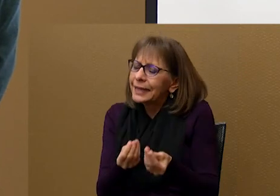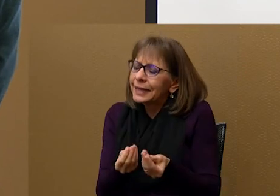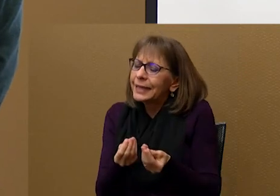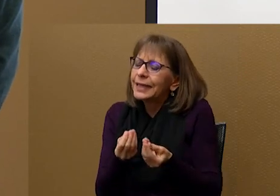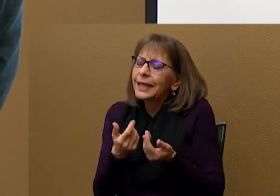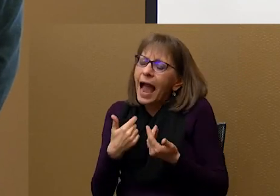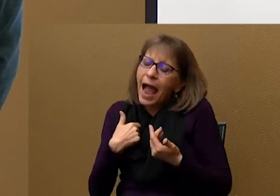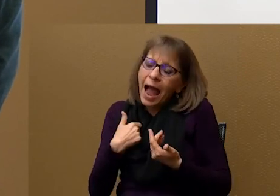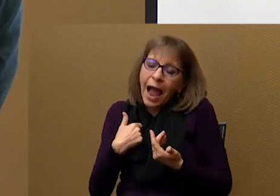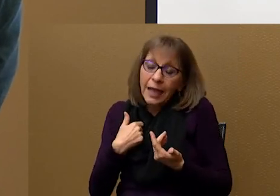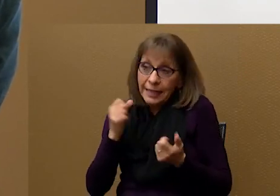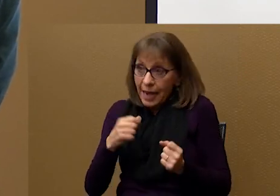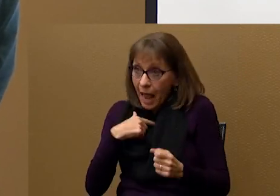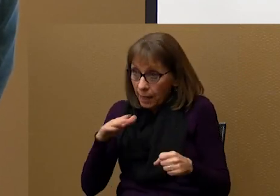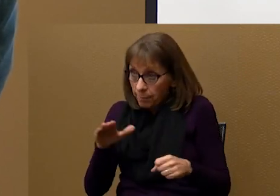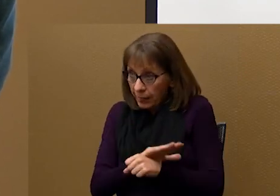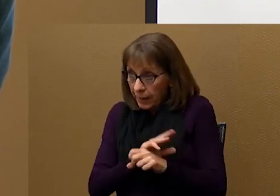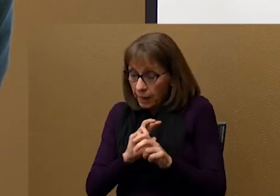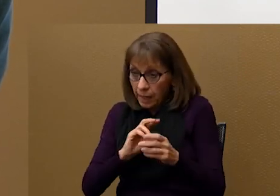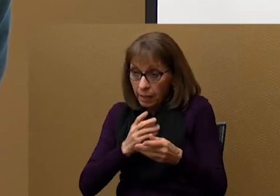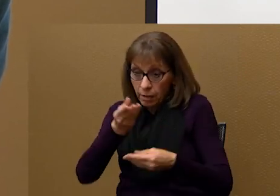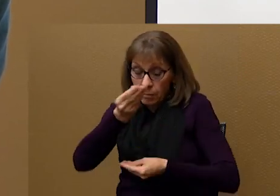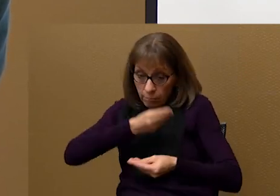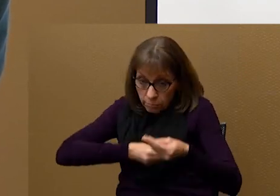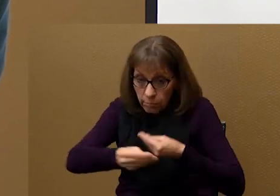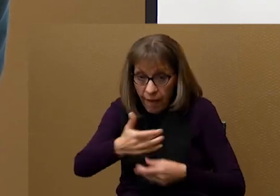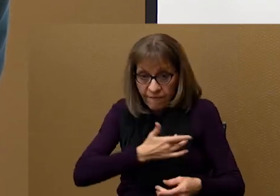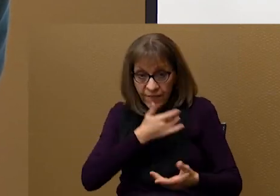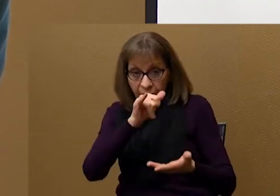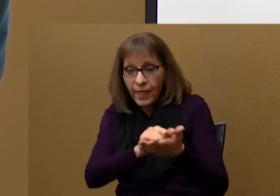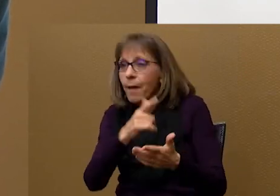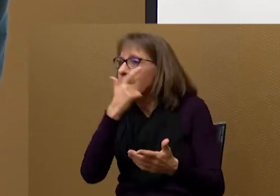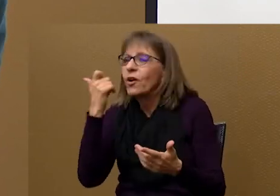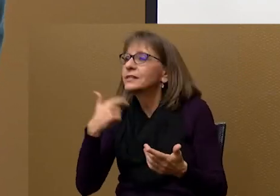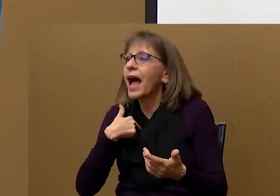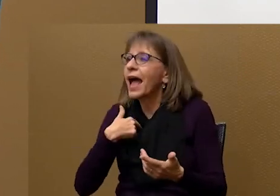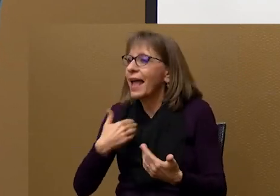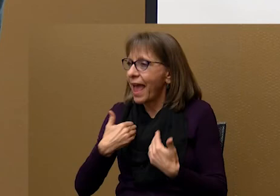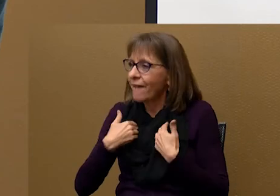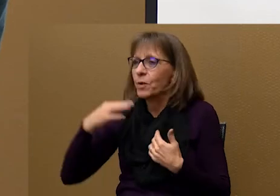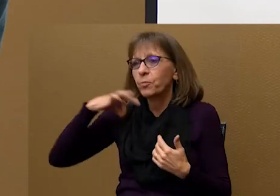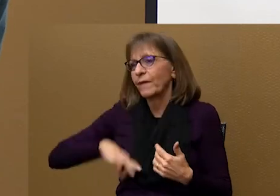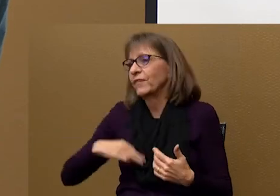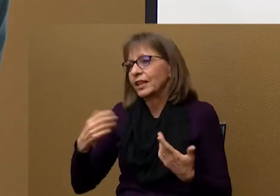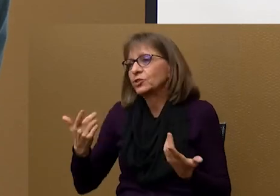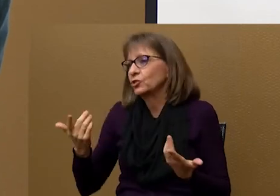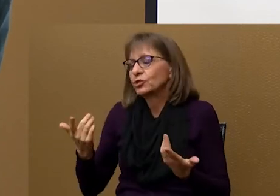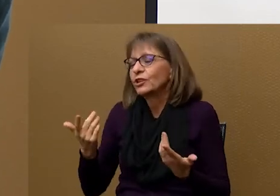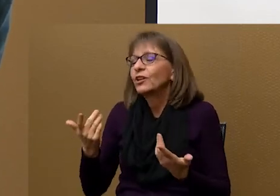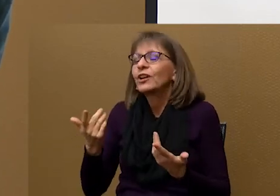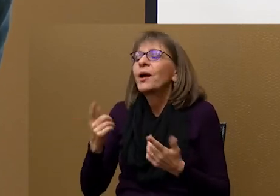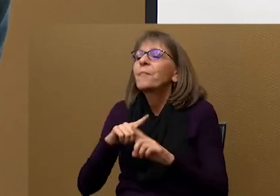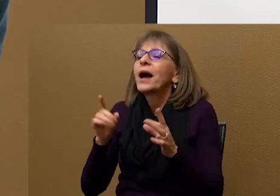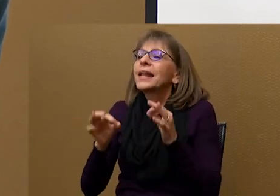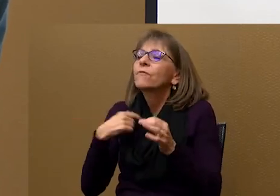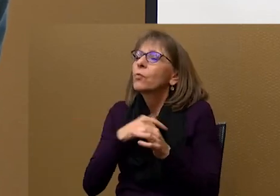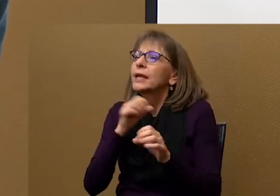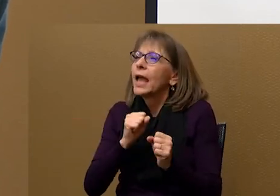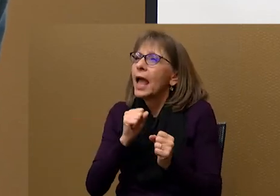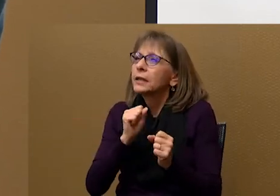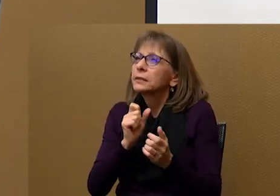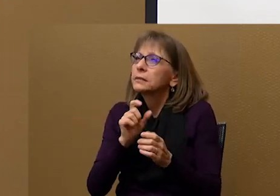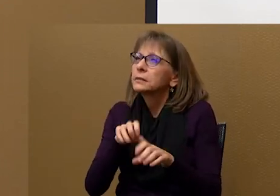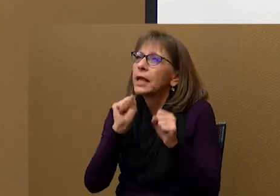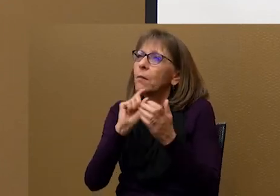think we'll ever be able to put ourselves in their shoes just because of the privilege that most of us have had. But if we can take that